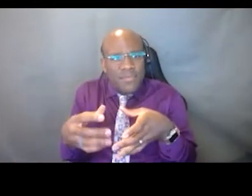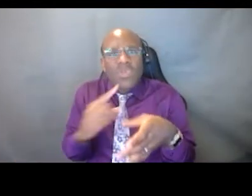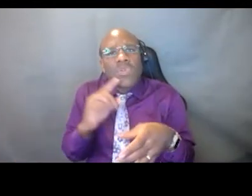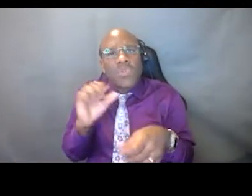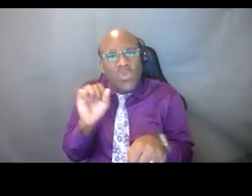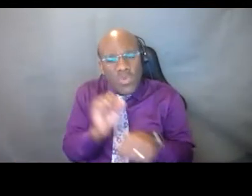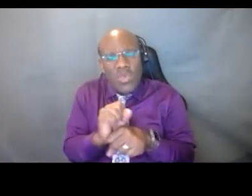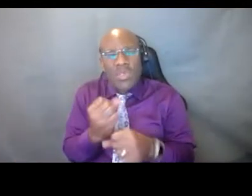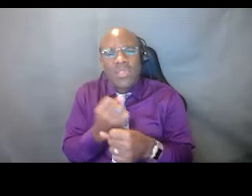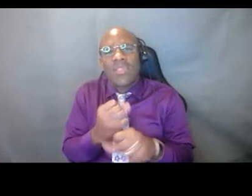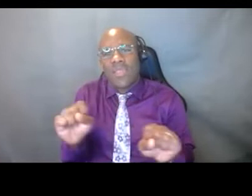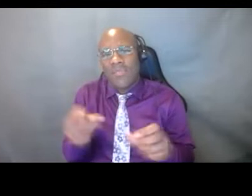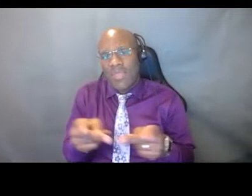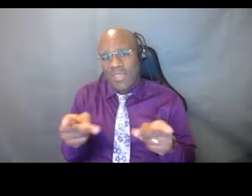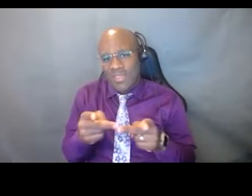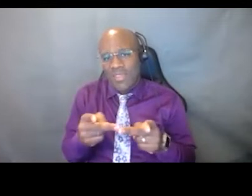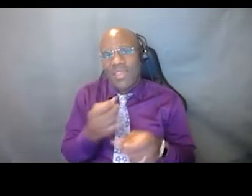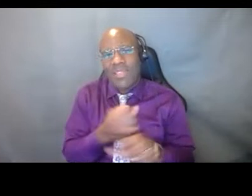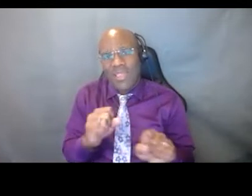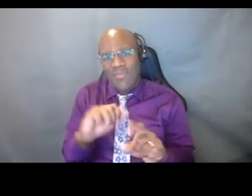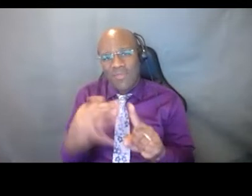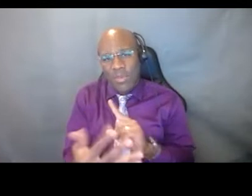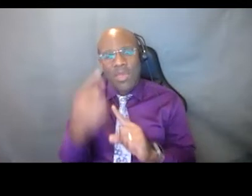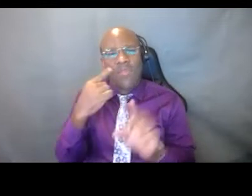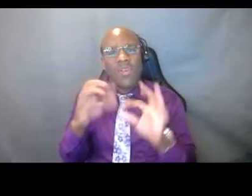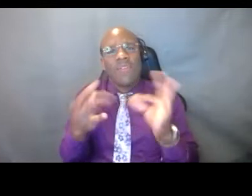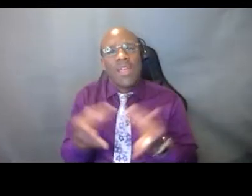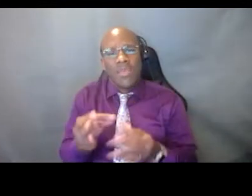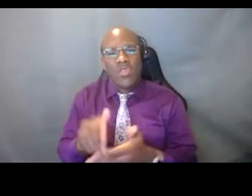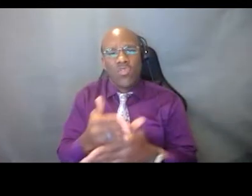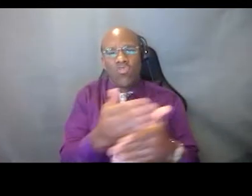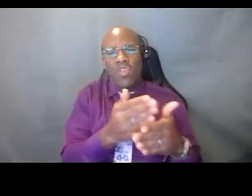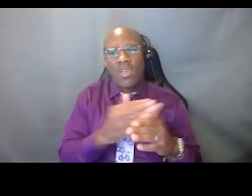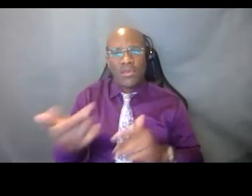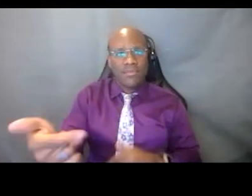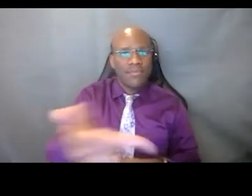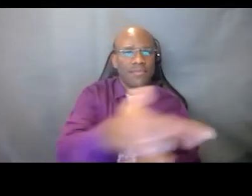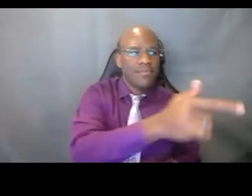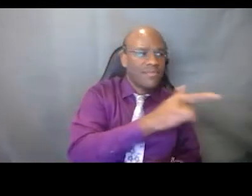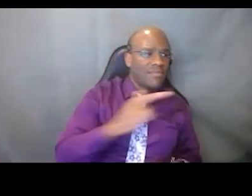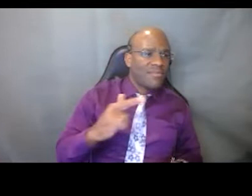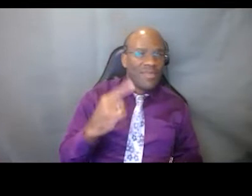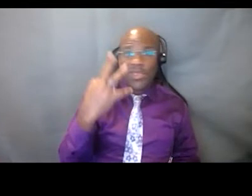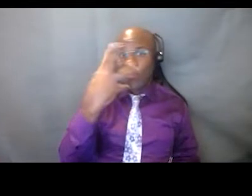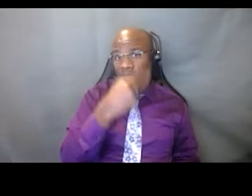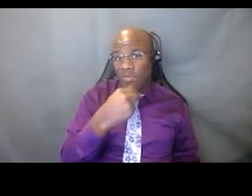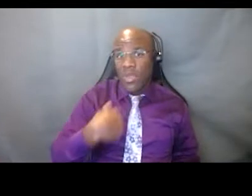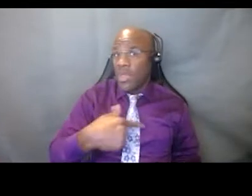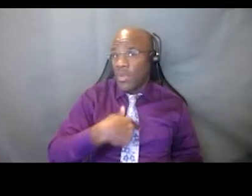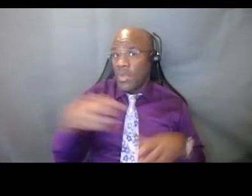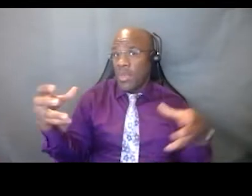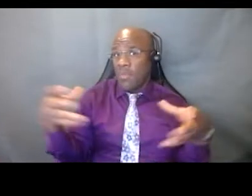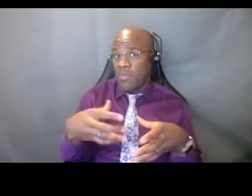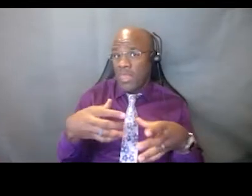place for the families to come to share. And the beautiful thing afterwards is, even though we only meet once a month, we